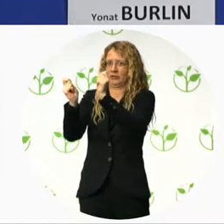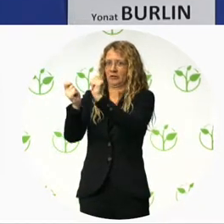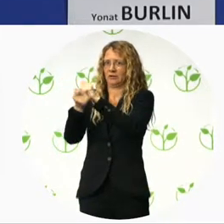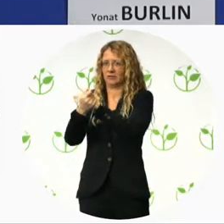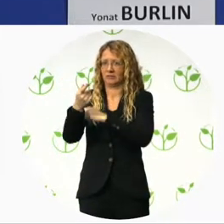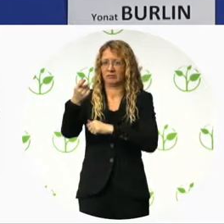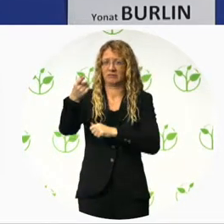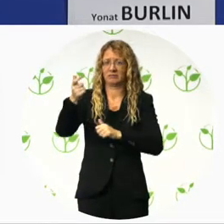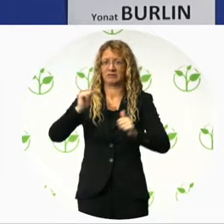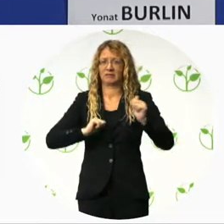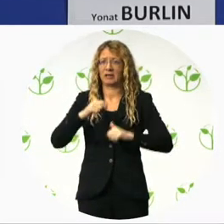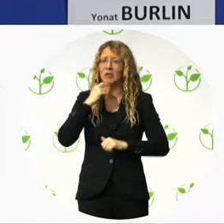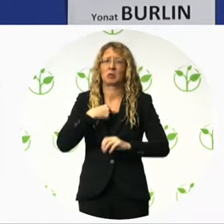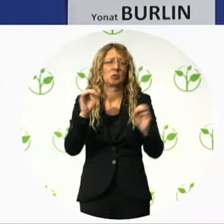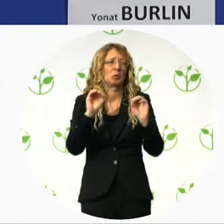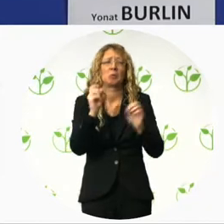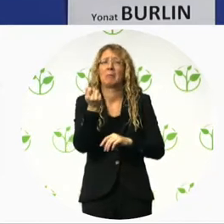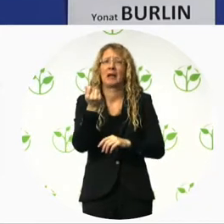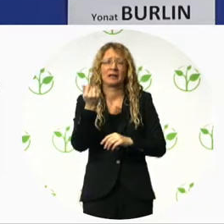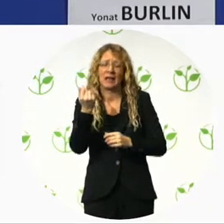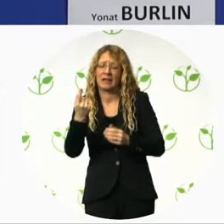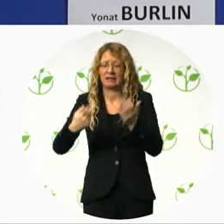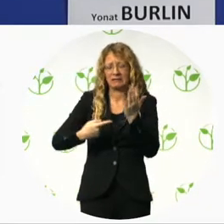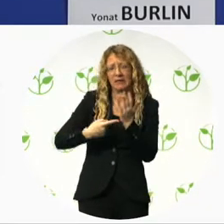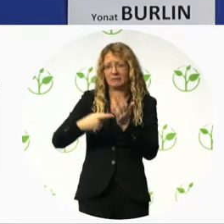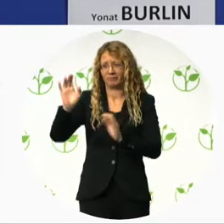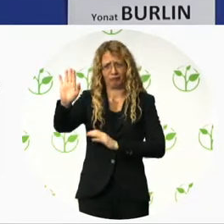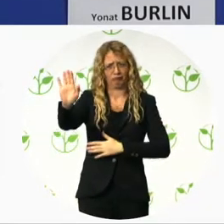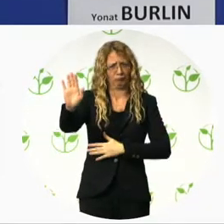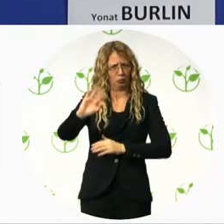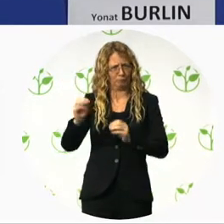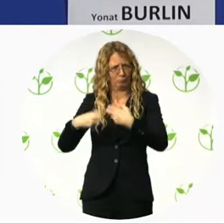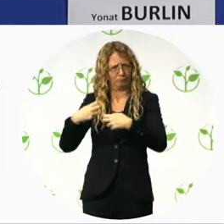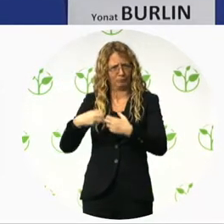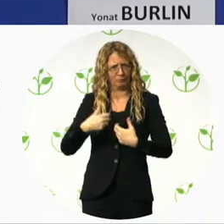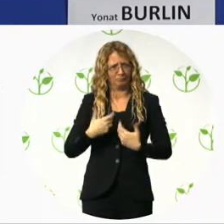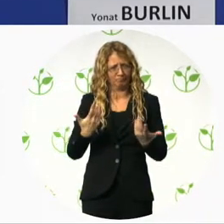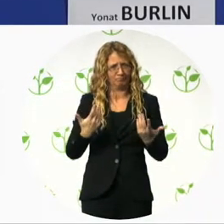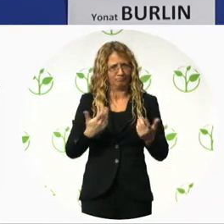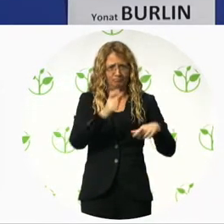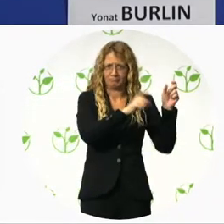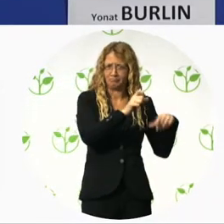everyone will be welcomed into the venues in whatever language they speak and whatever services they require. Thank you.